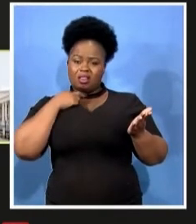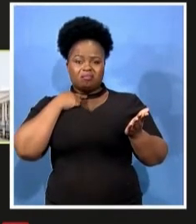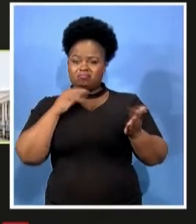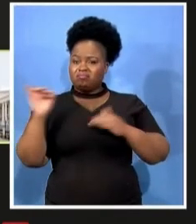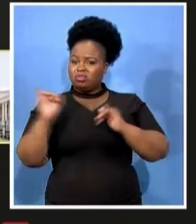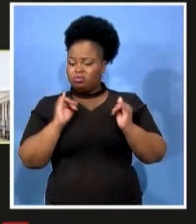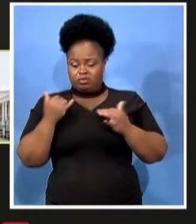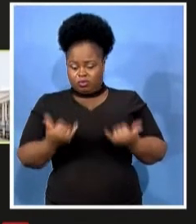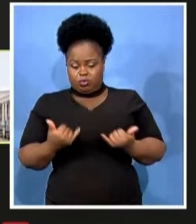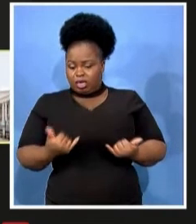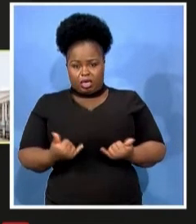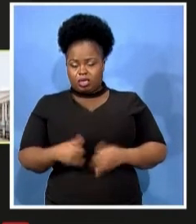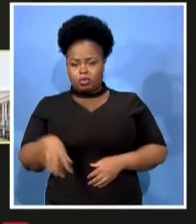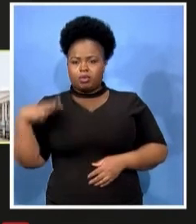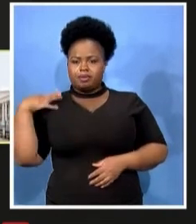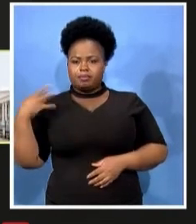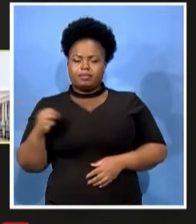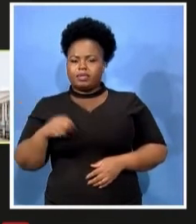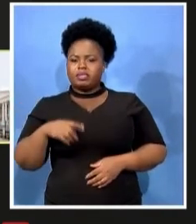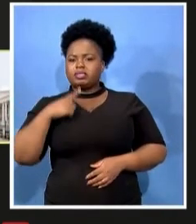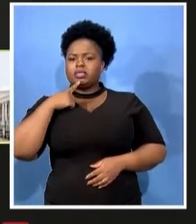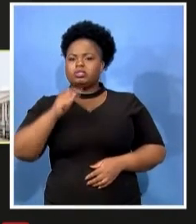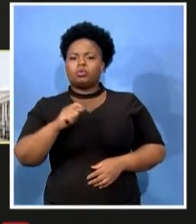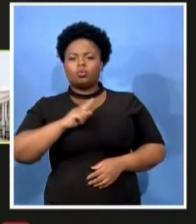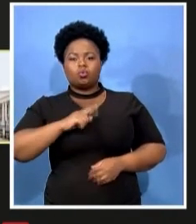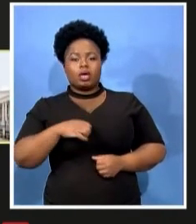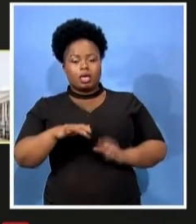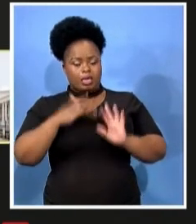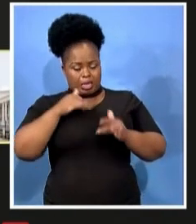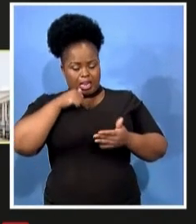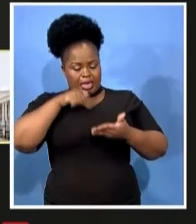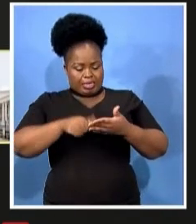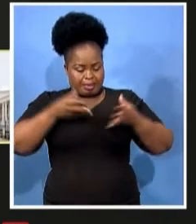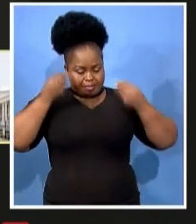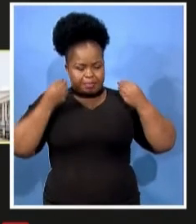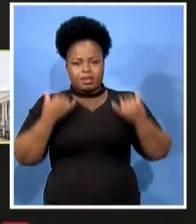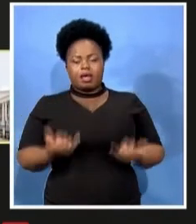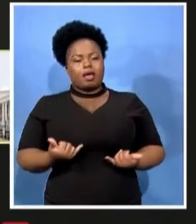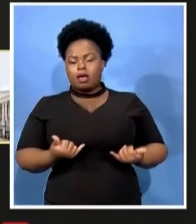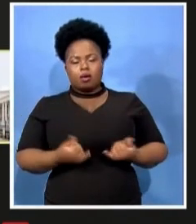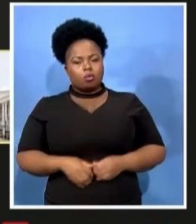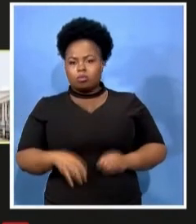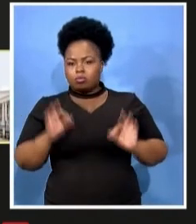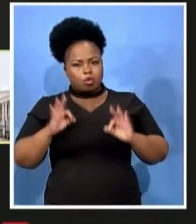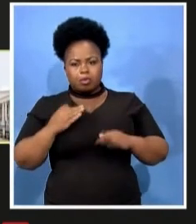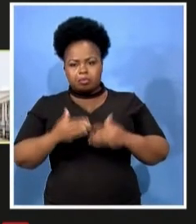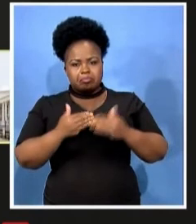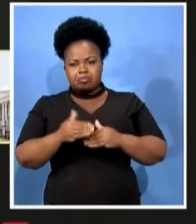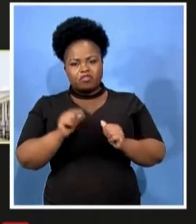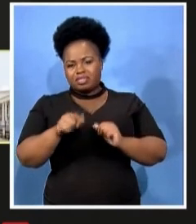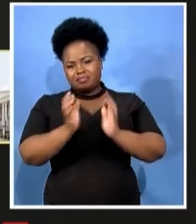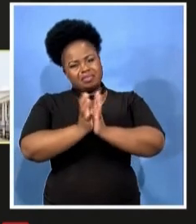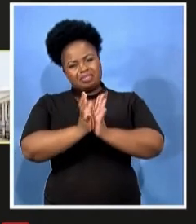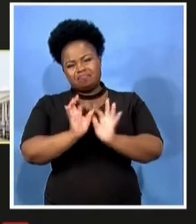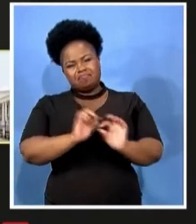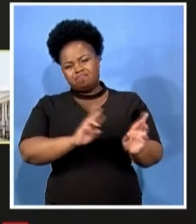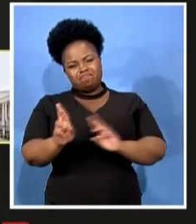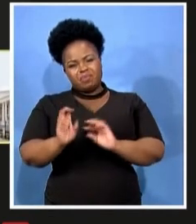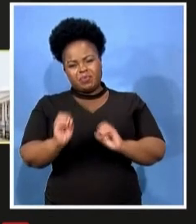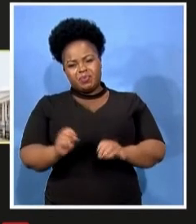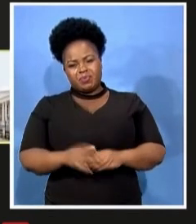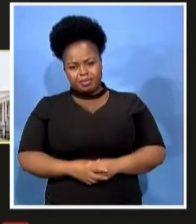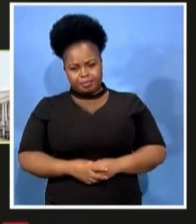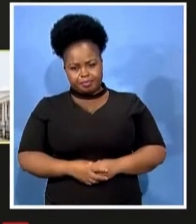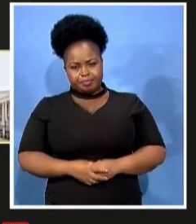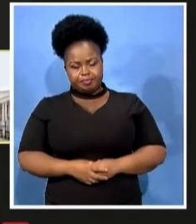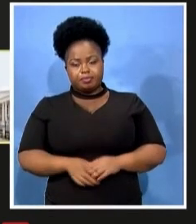the letter just came now and we did not process it properly for this meeting. I'm also saying that, honorable members, those